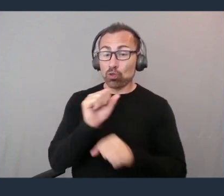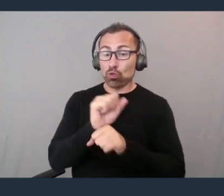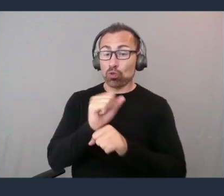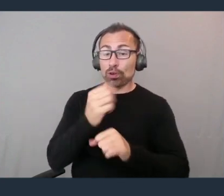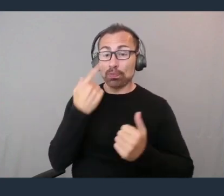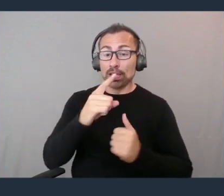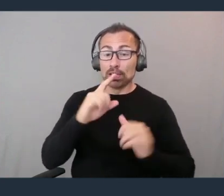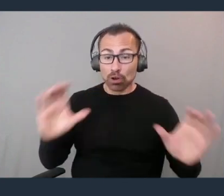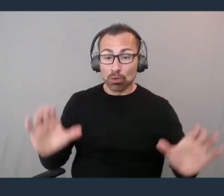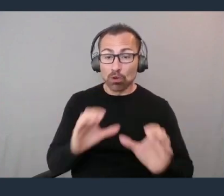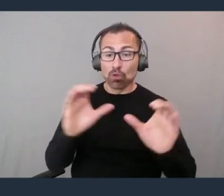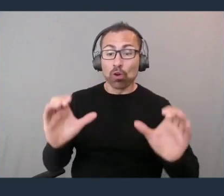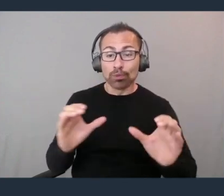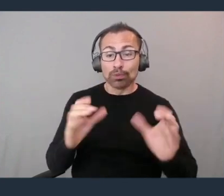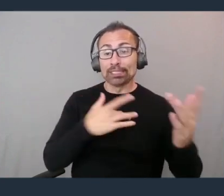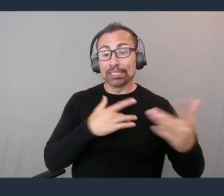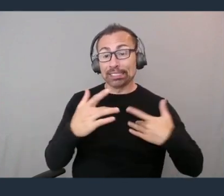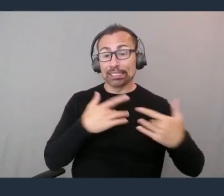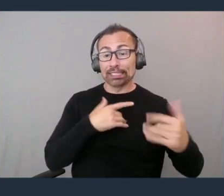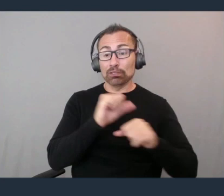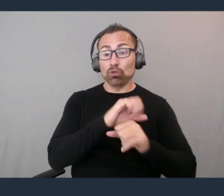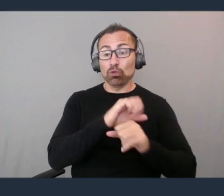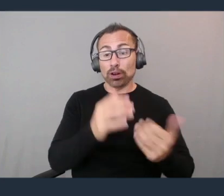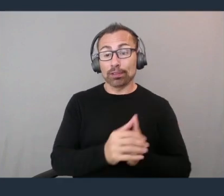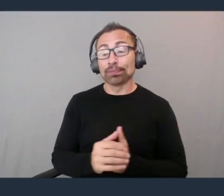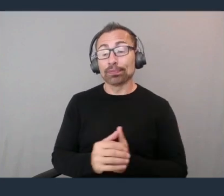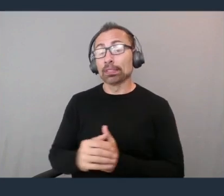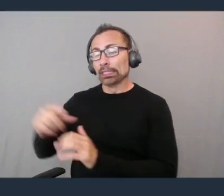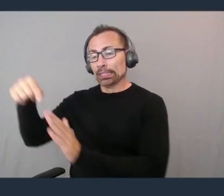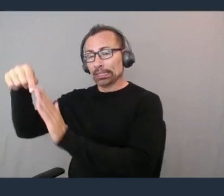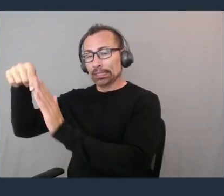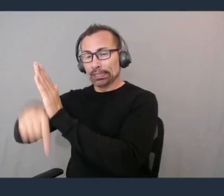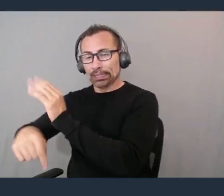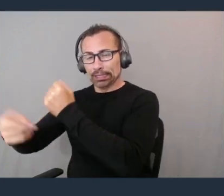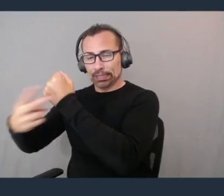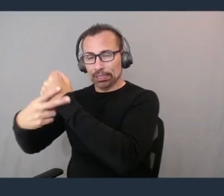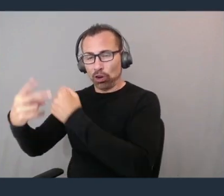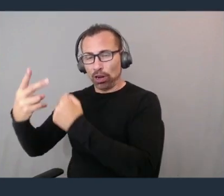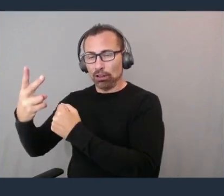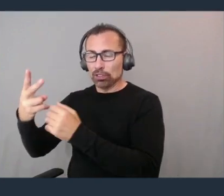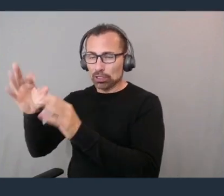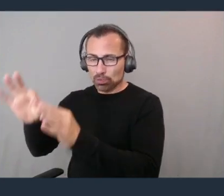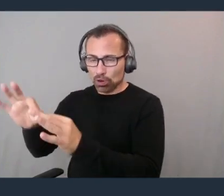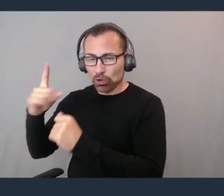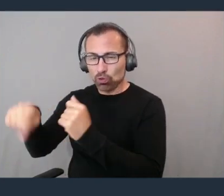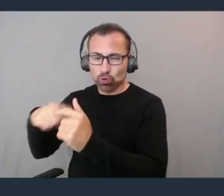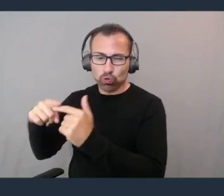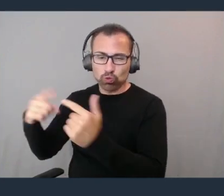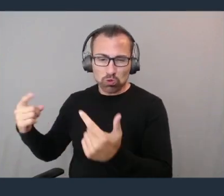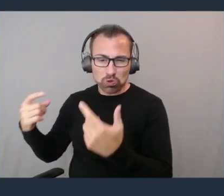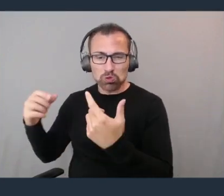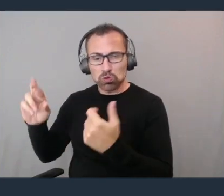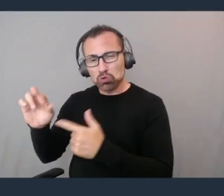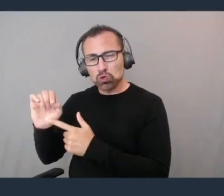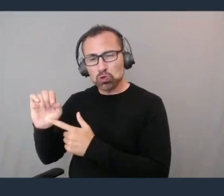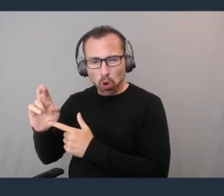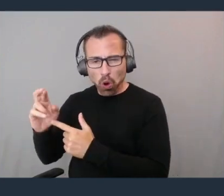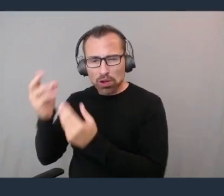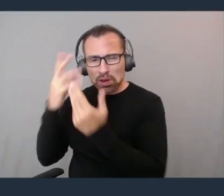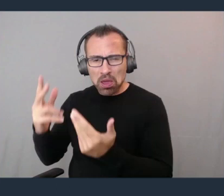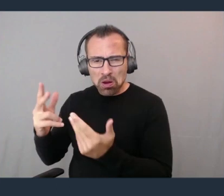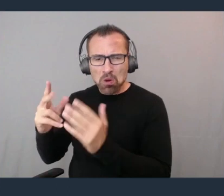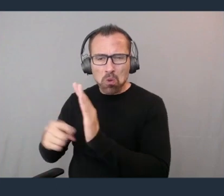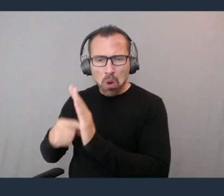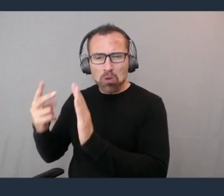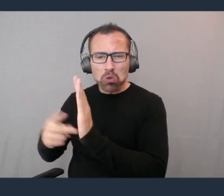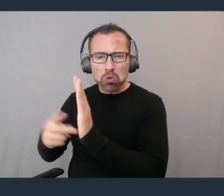immediate access needs. Glacier Deep Archive is ideal when you need to restore data no more than a few times a year. And